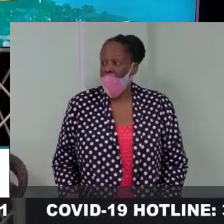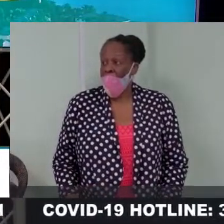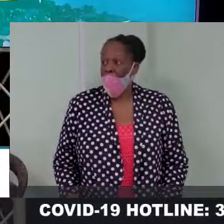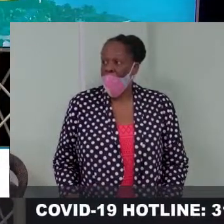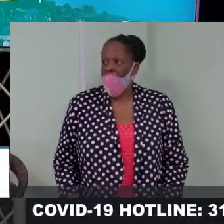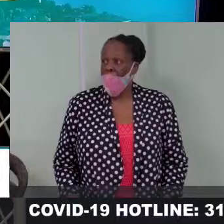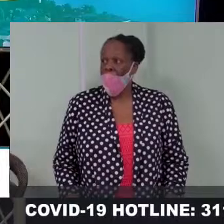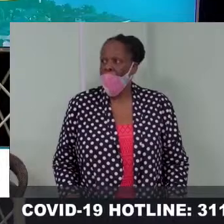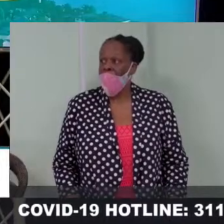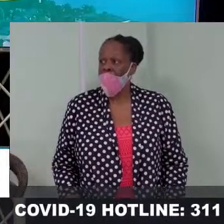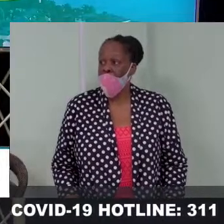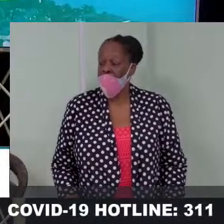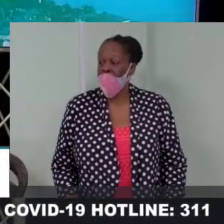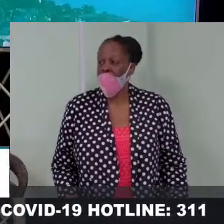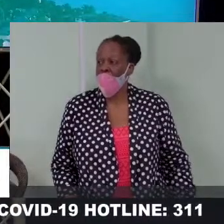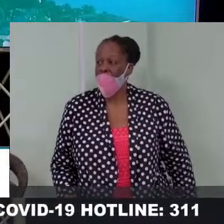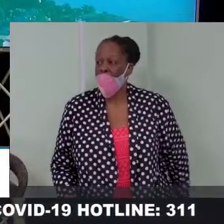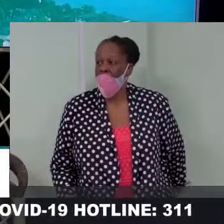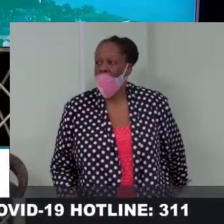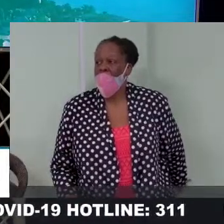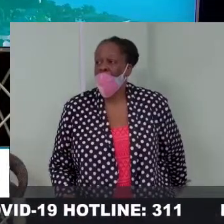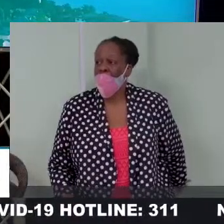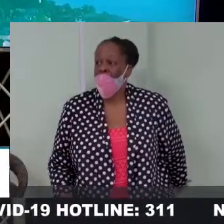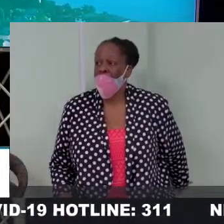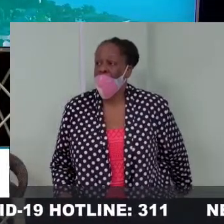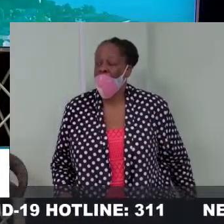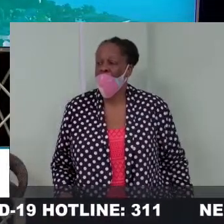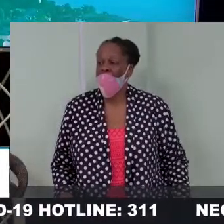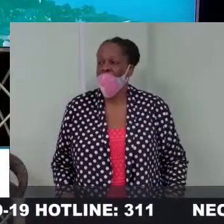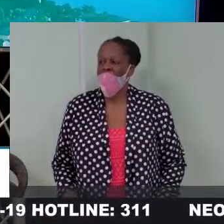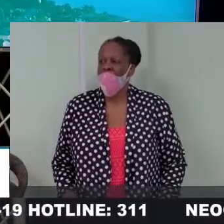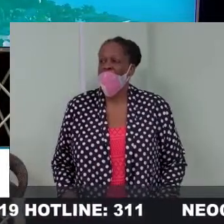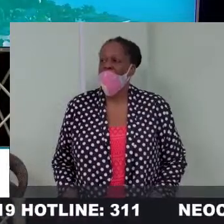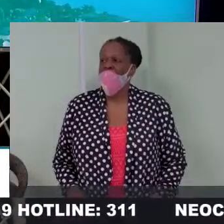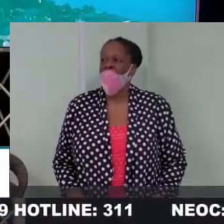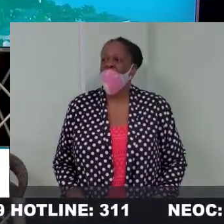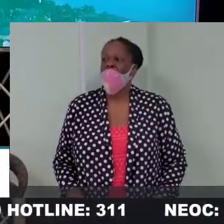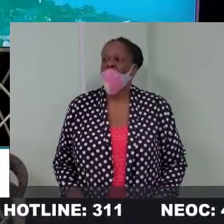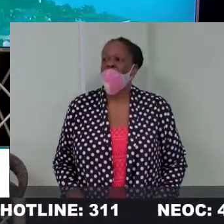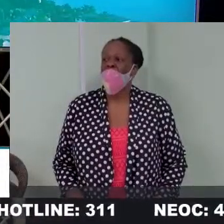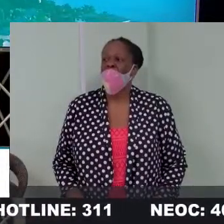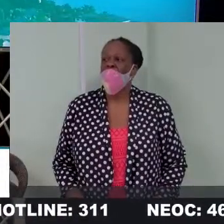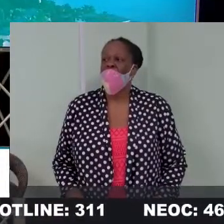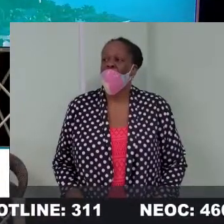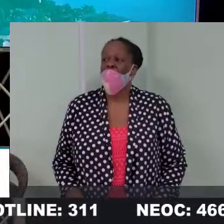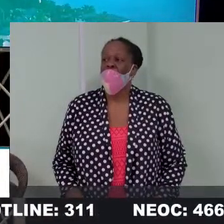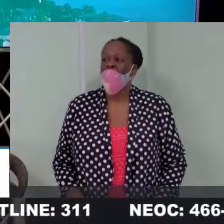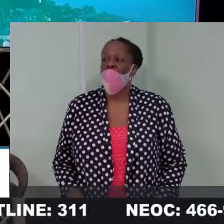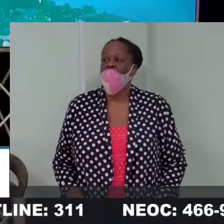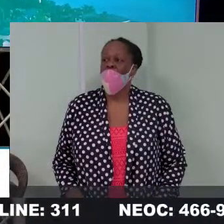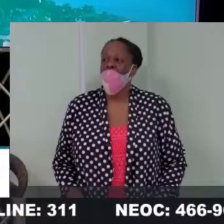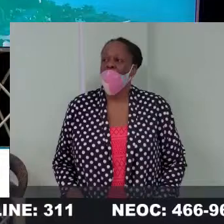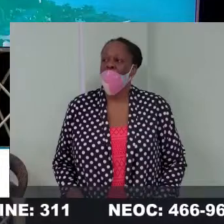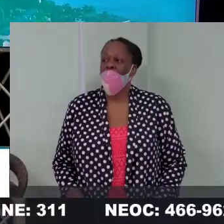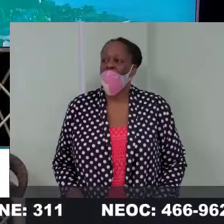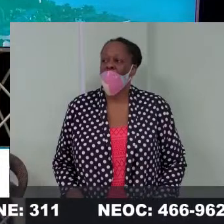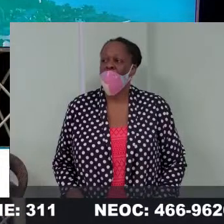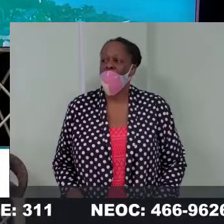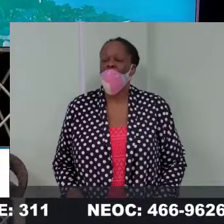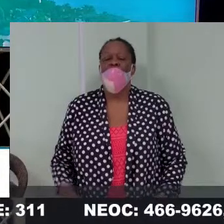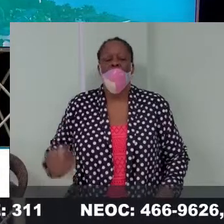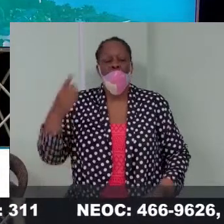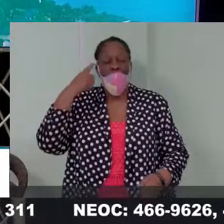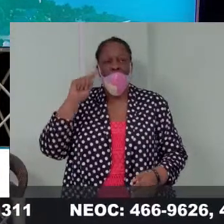Yes, the protocols for them to come into the Federation, they would have required a negative PCR